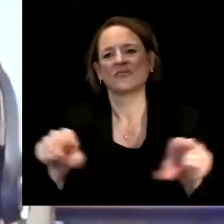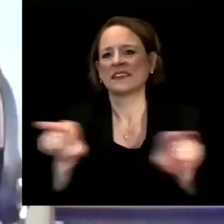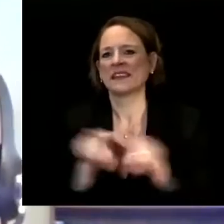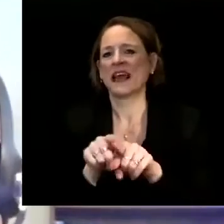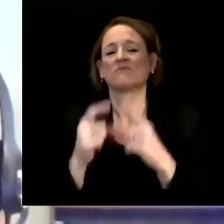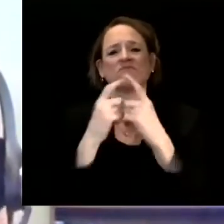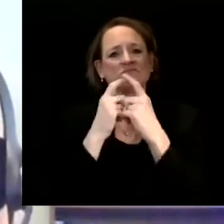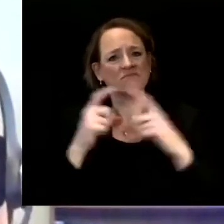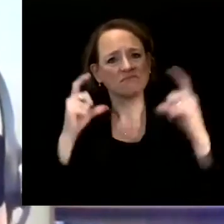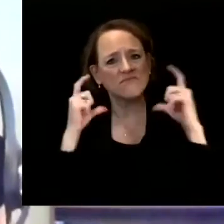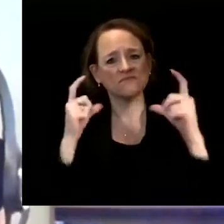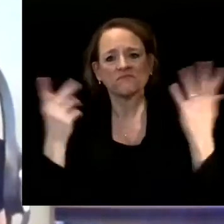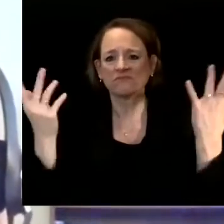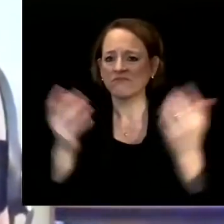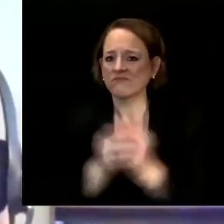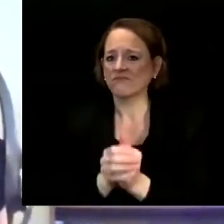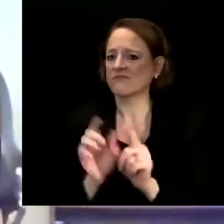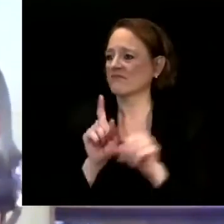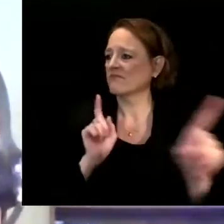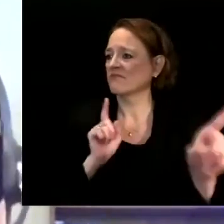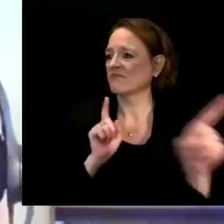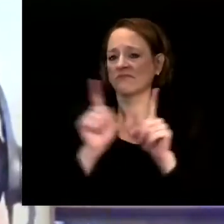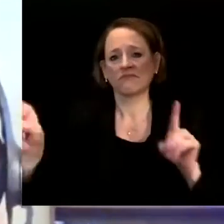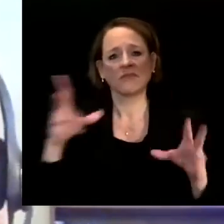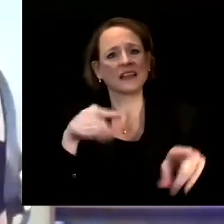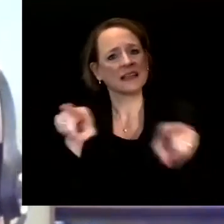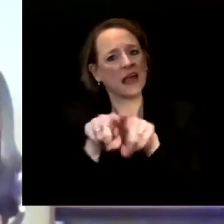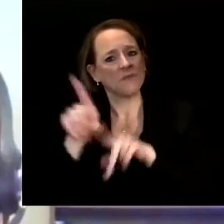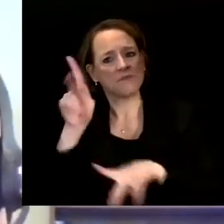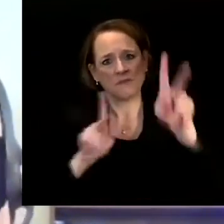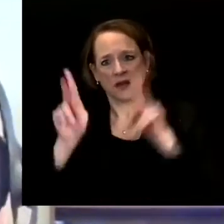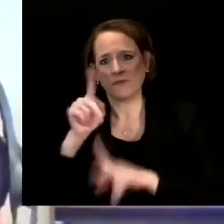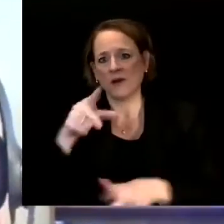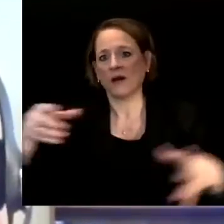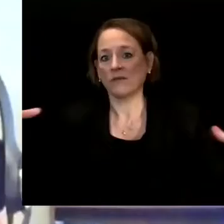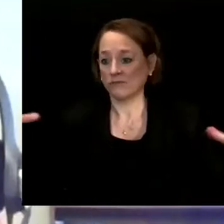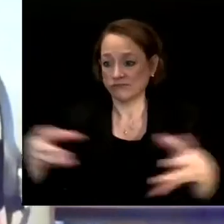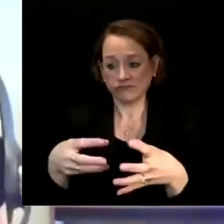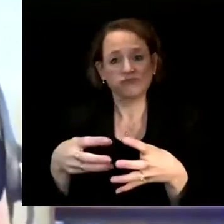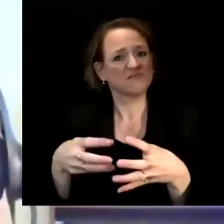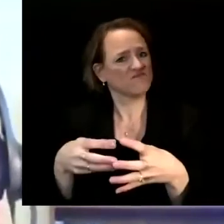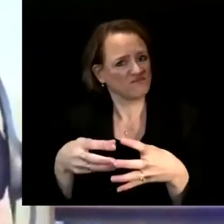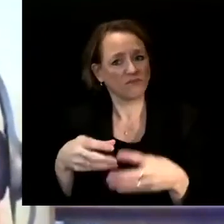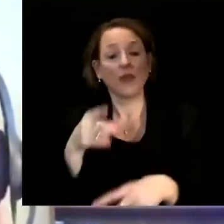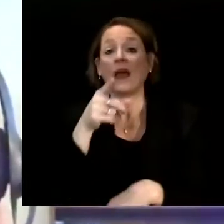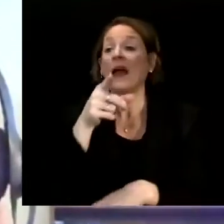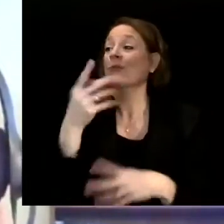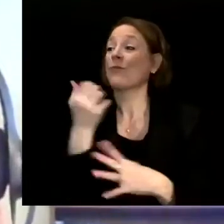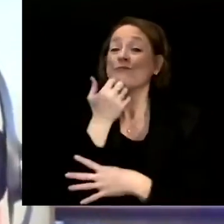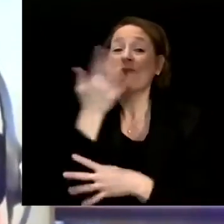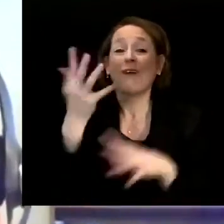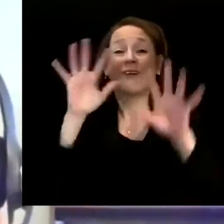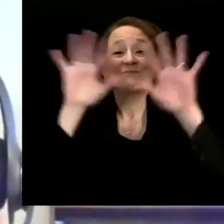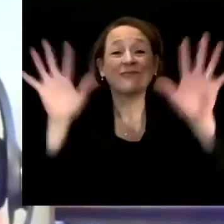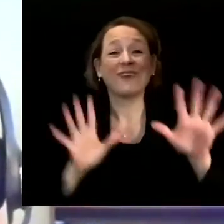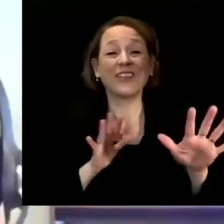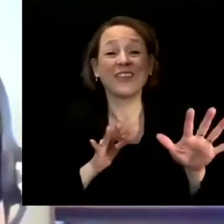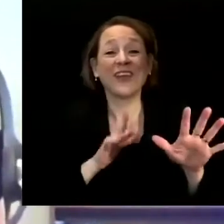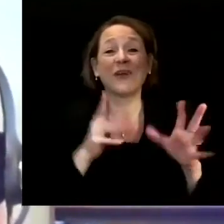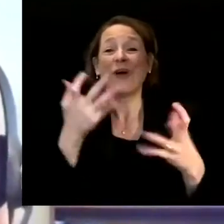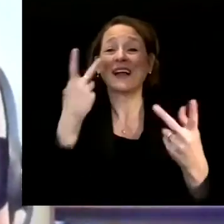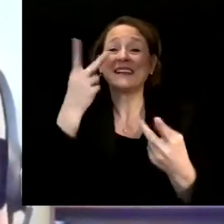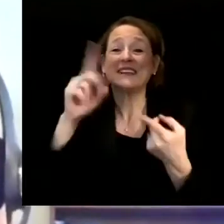family, please go outside and see them. We know transmission is much less outside and it's going to be a beautiful